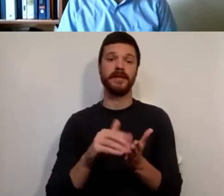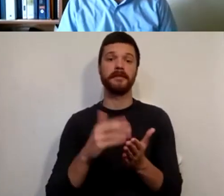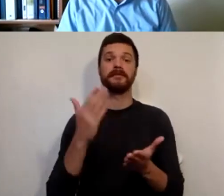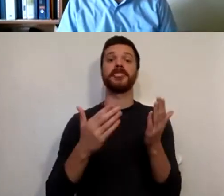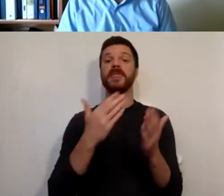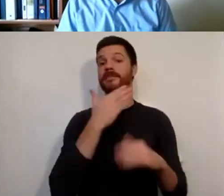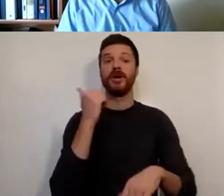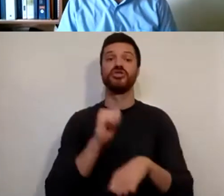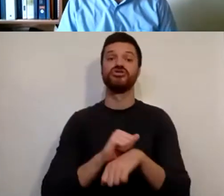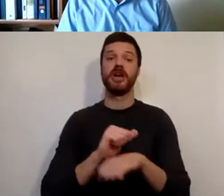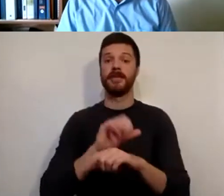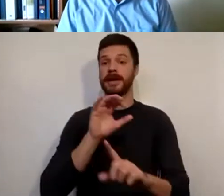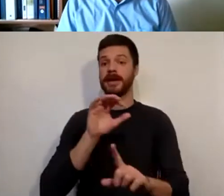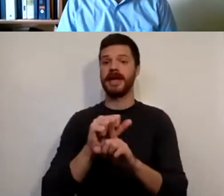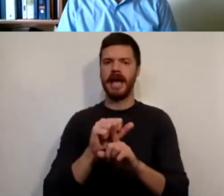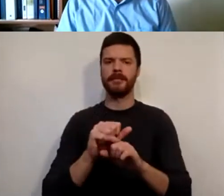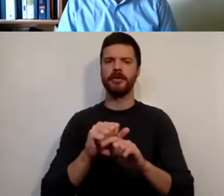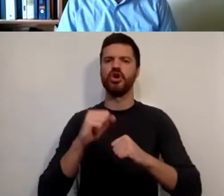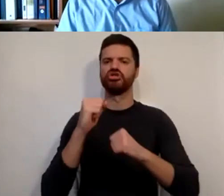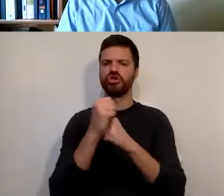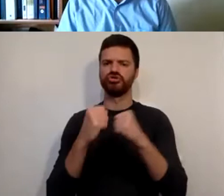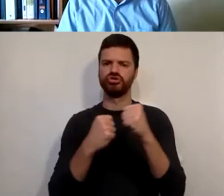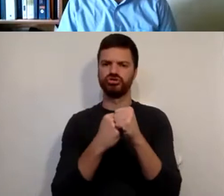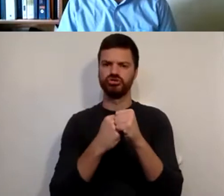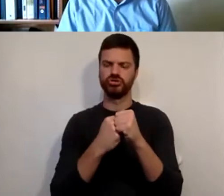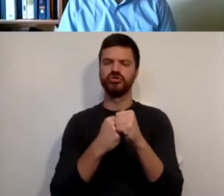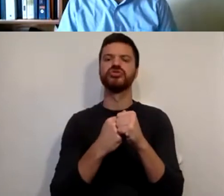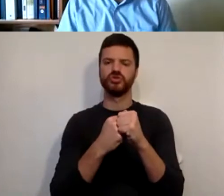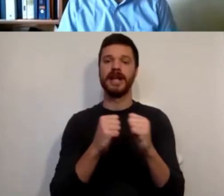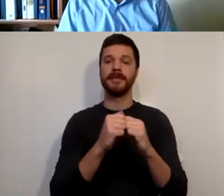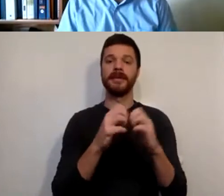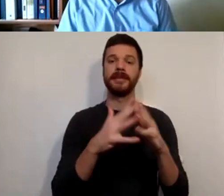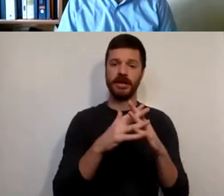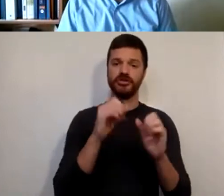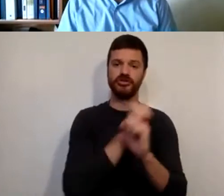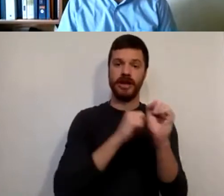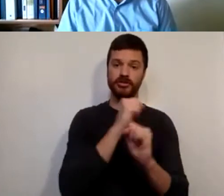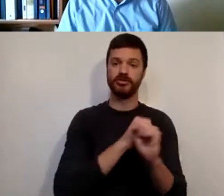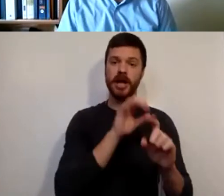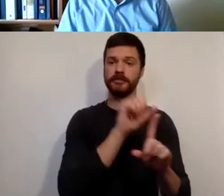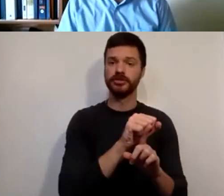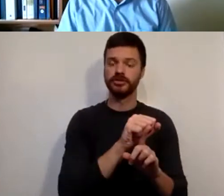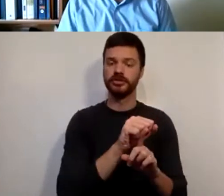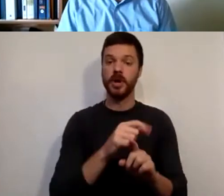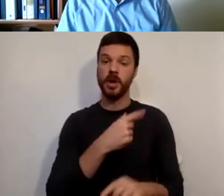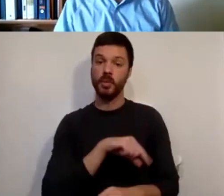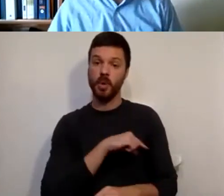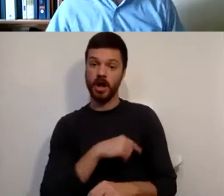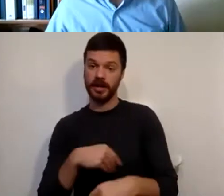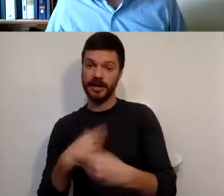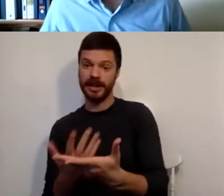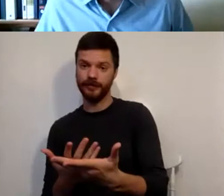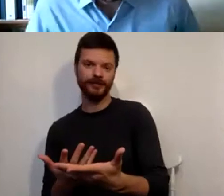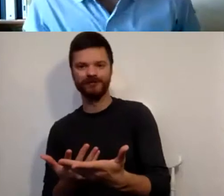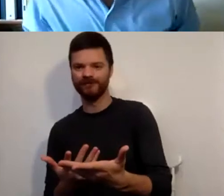of capturing sort of the structural elements of some of our implementation strategies, but not so much like quality of delivery. So for instance, like